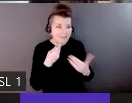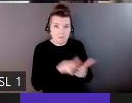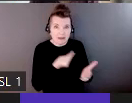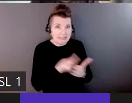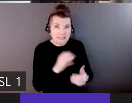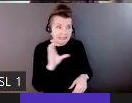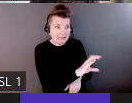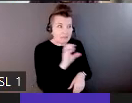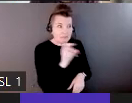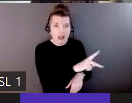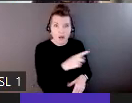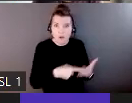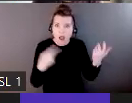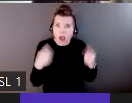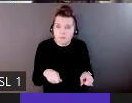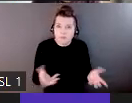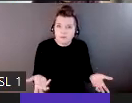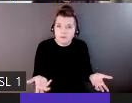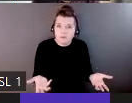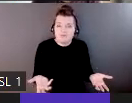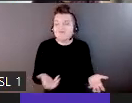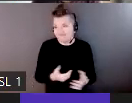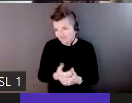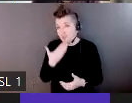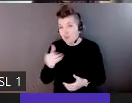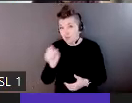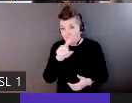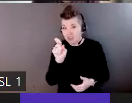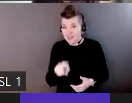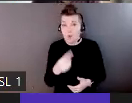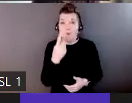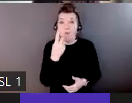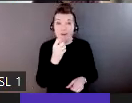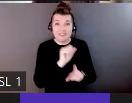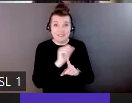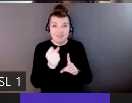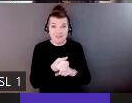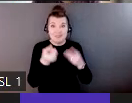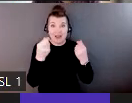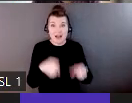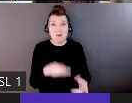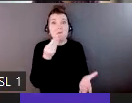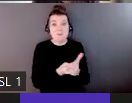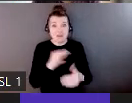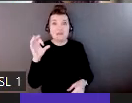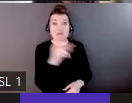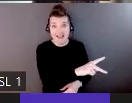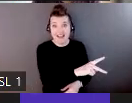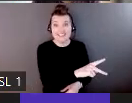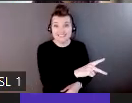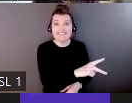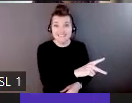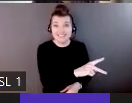Great question. So in a couple of cases, I had a really good case and the money was paid back. We have tools within